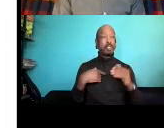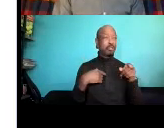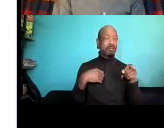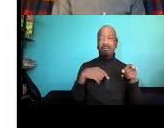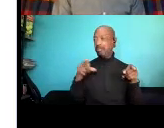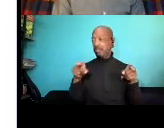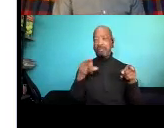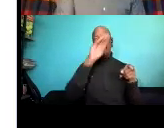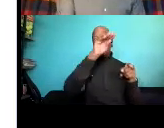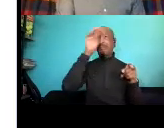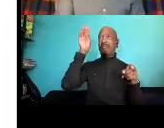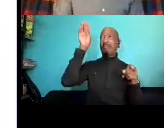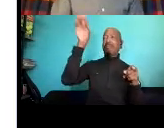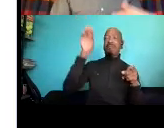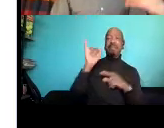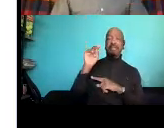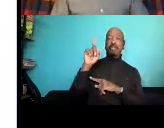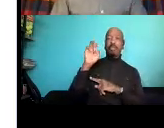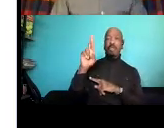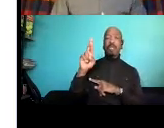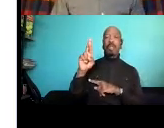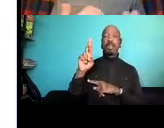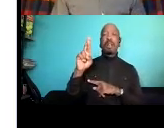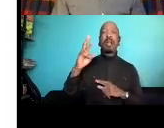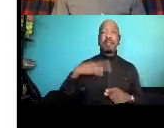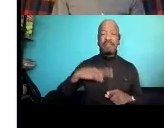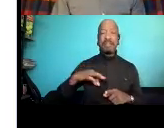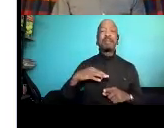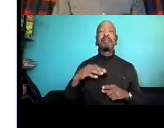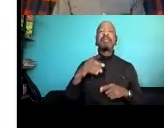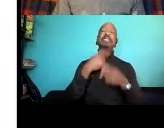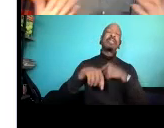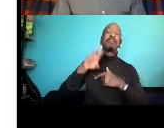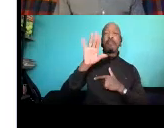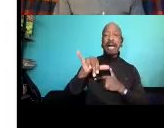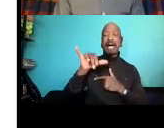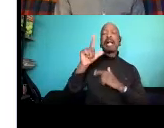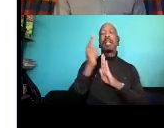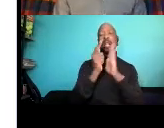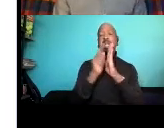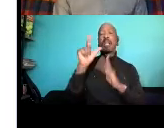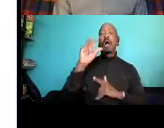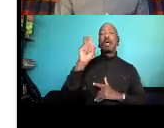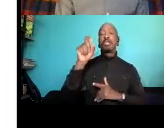policies document to the cooperative as opposed to in your bylaws or operating agreement. So it gets really confusing.